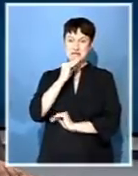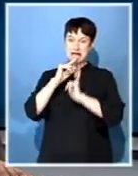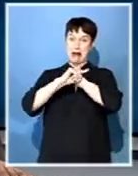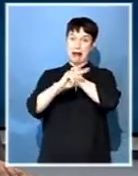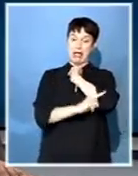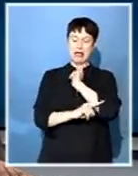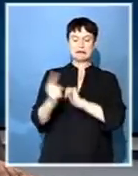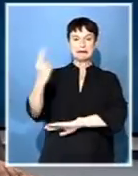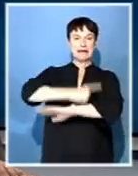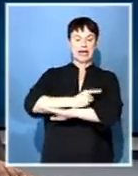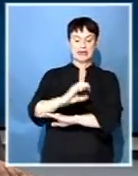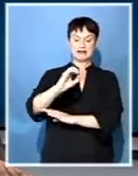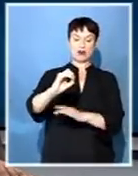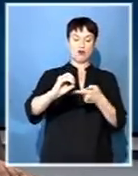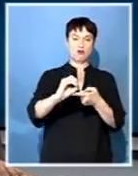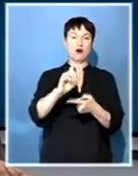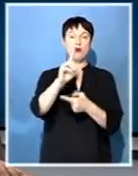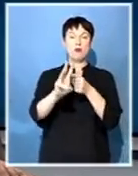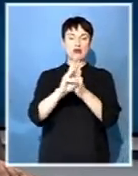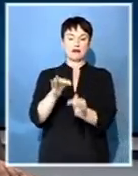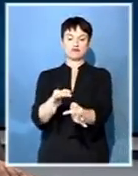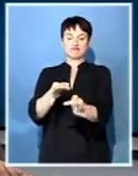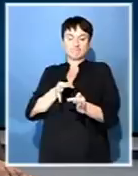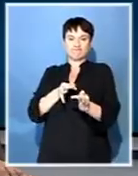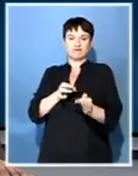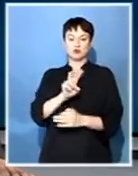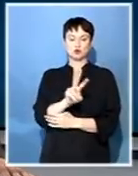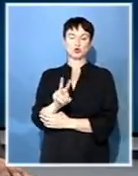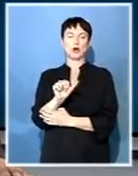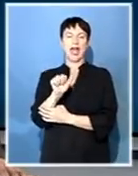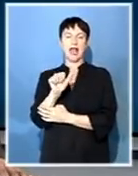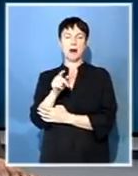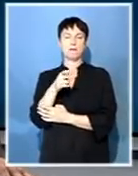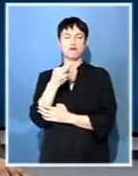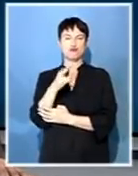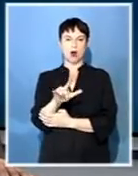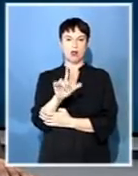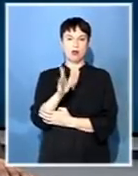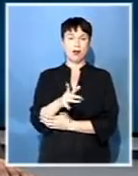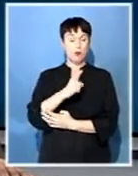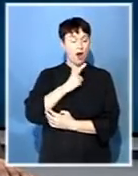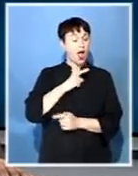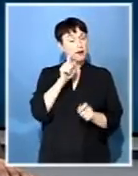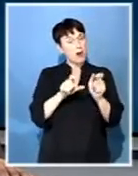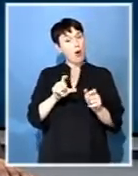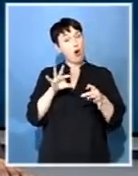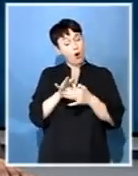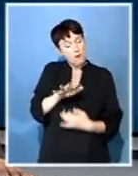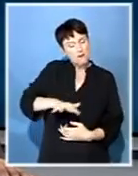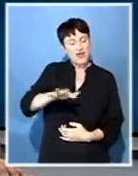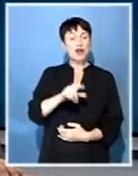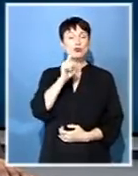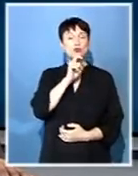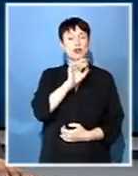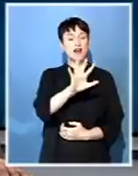1 week forward to the 22nd of April, as residents are still using more than the target of 500 million litres of water